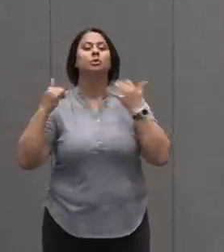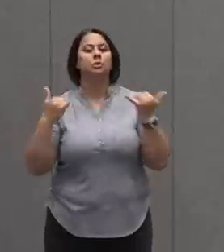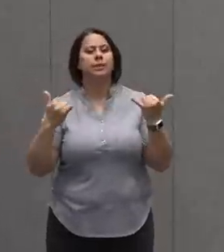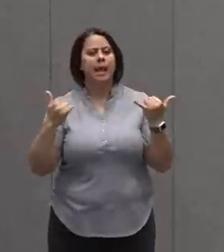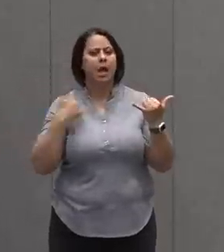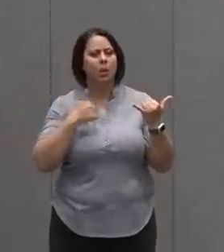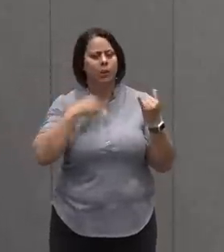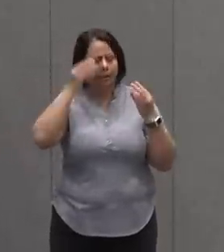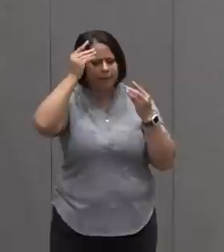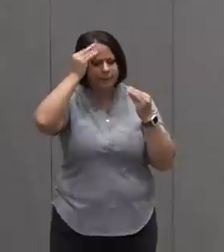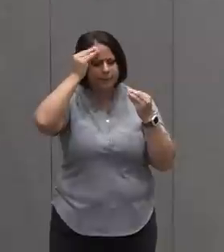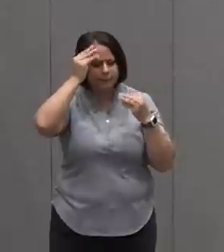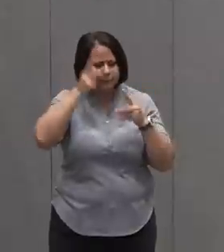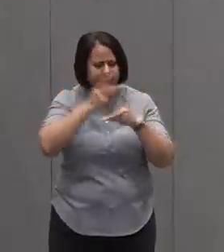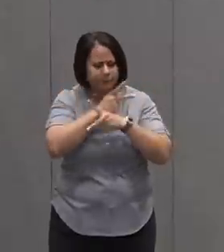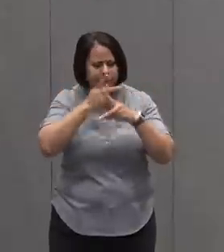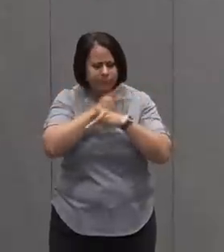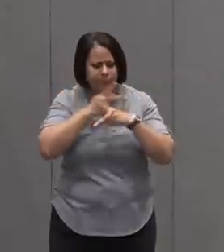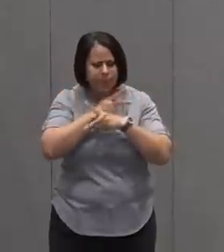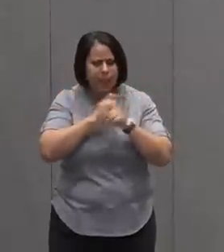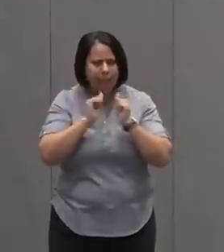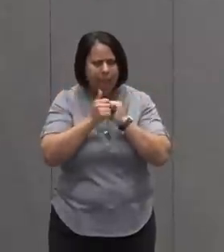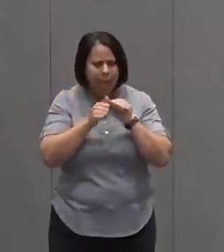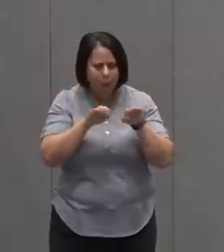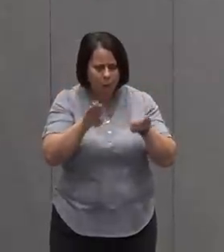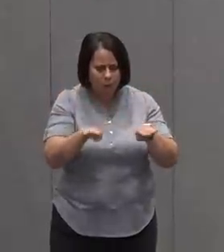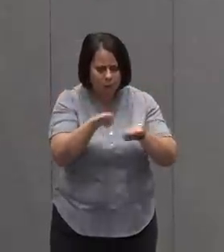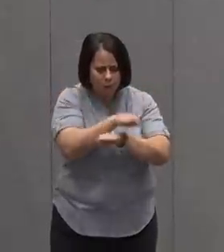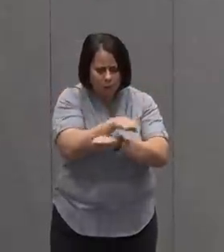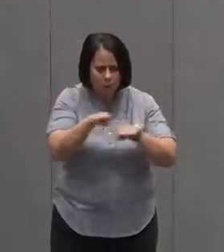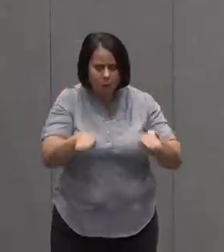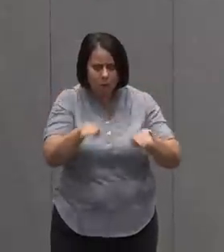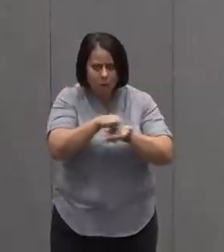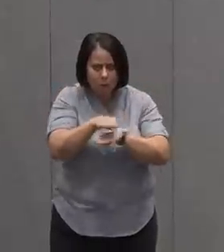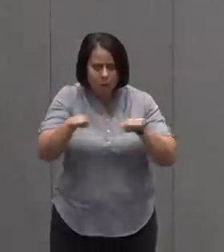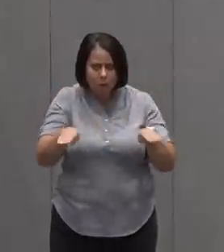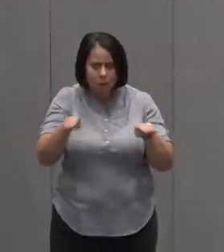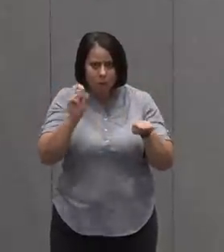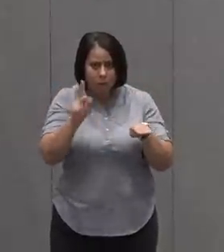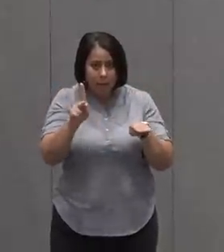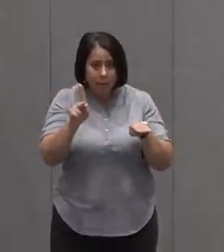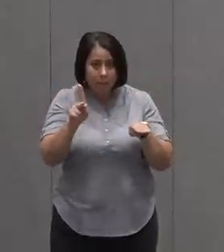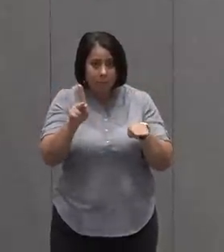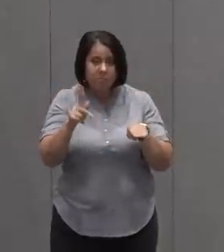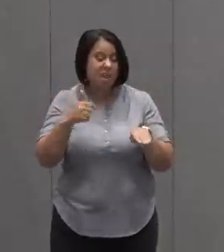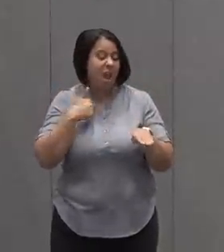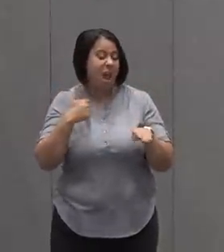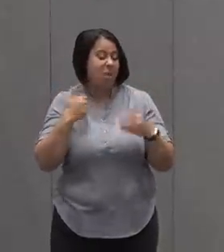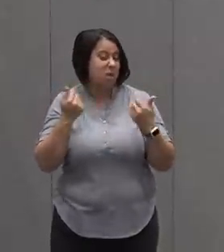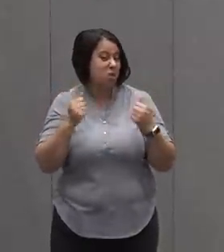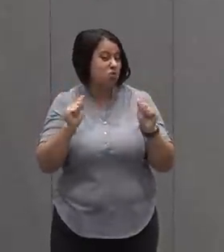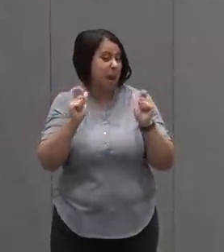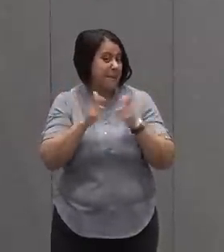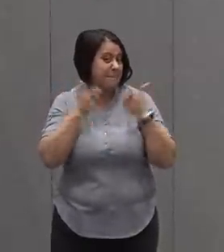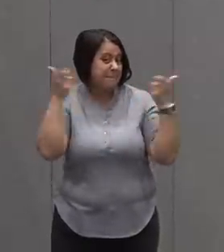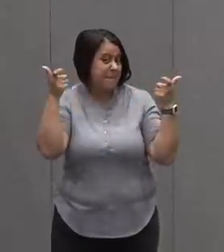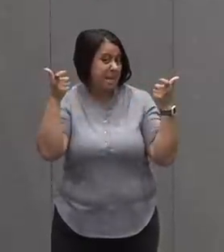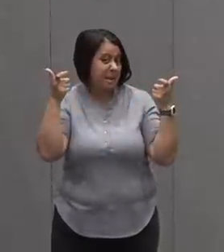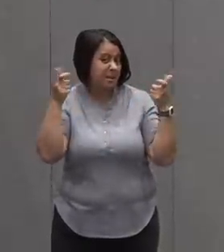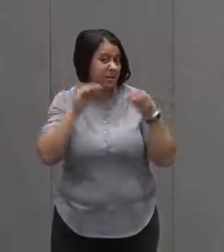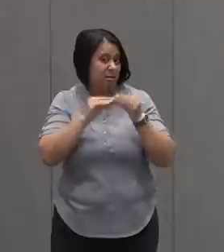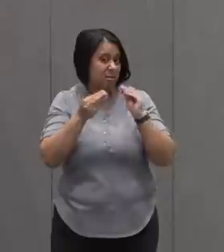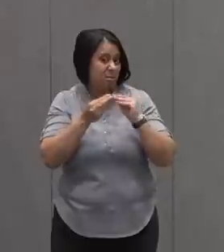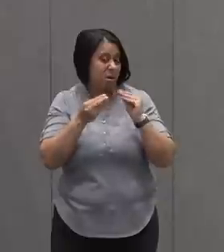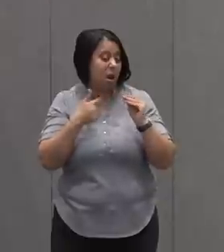strategic about how we want to place those, because I'm going to try and go for the bigger number. So I hope